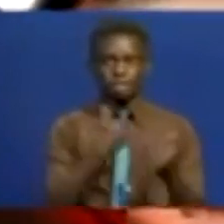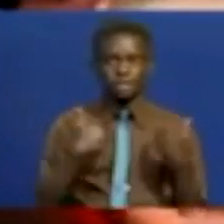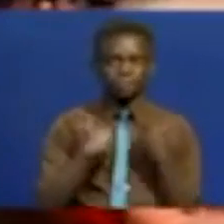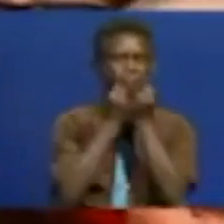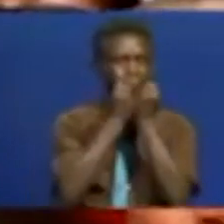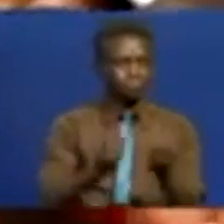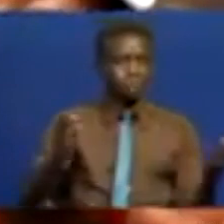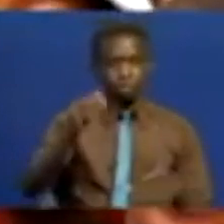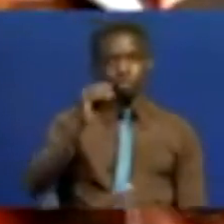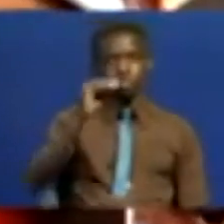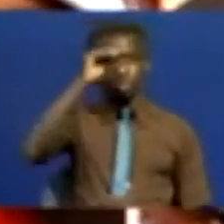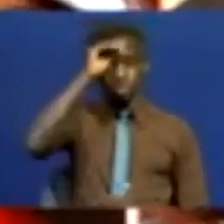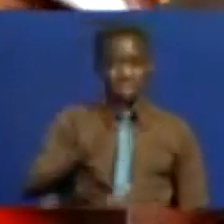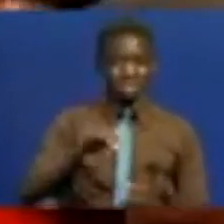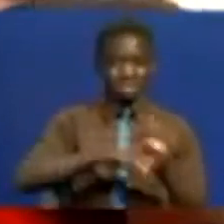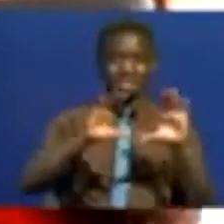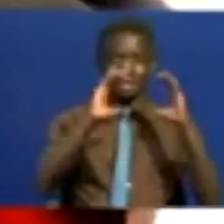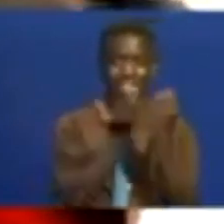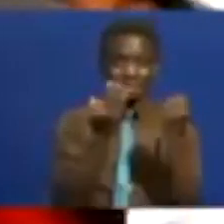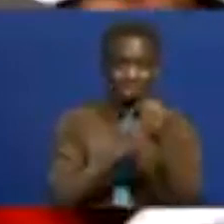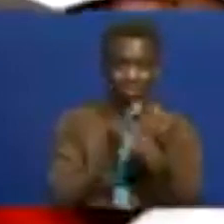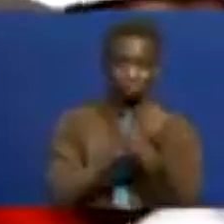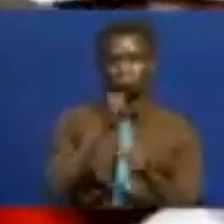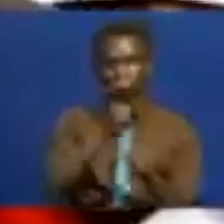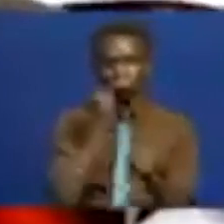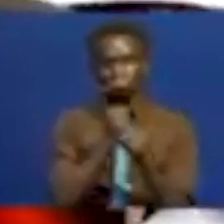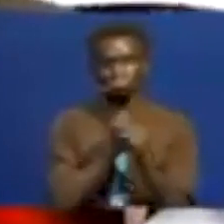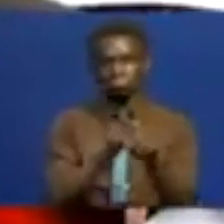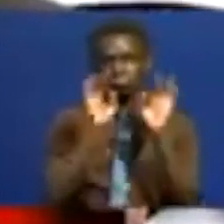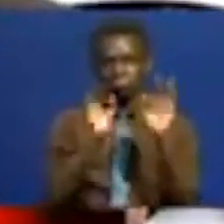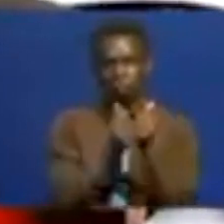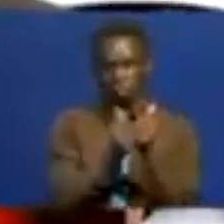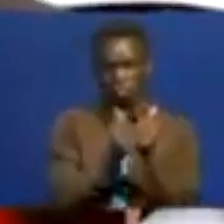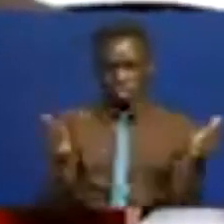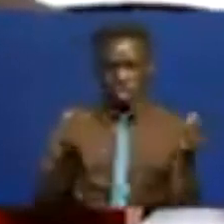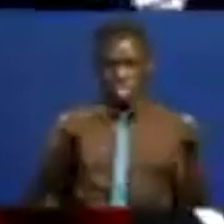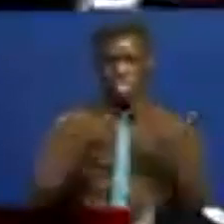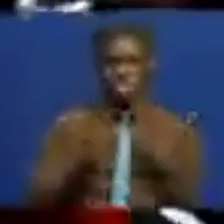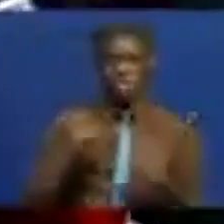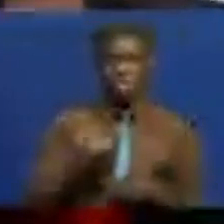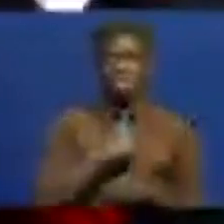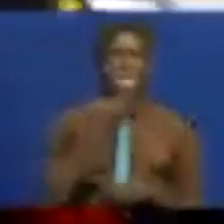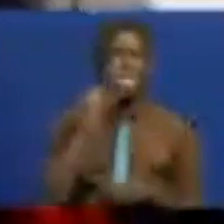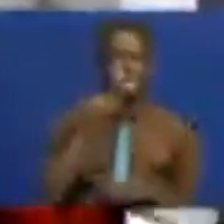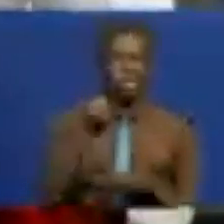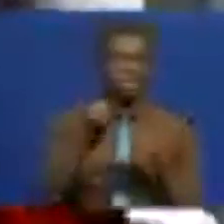many students in grade 8 which performed so well. They managed to give us a MISCO of 358.